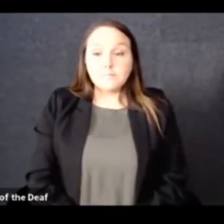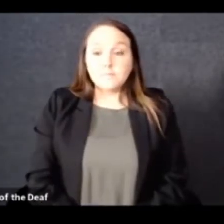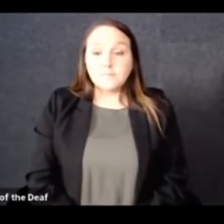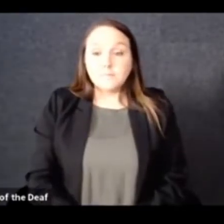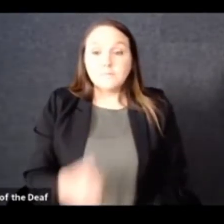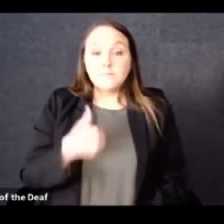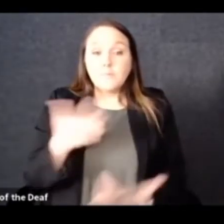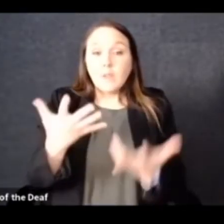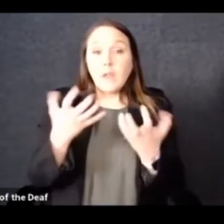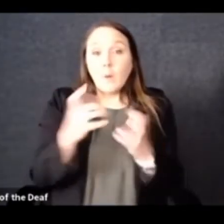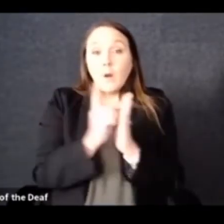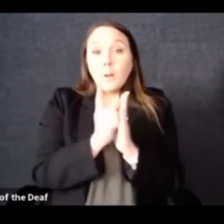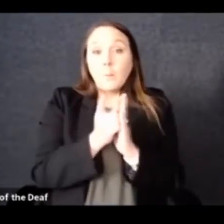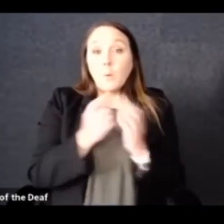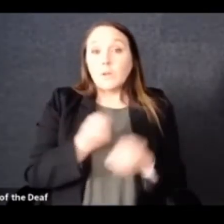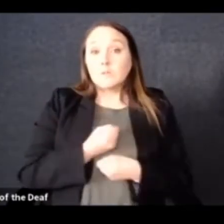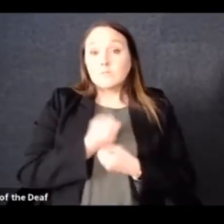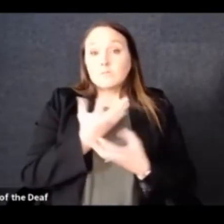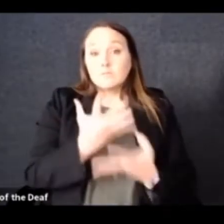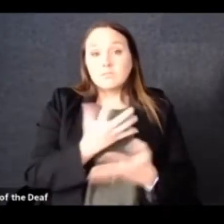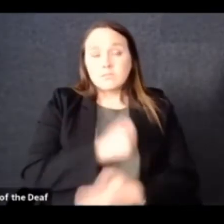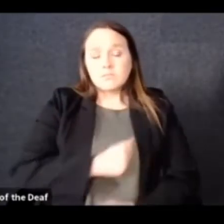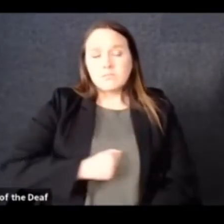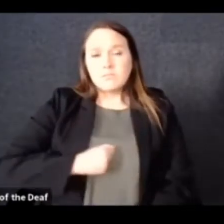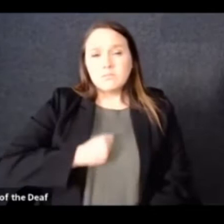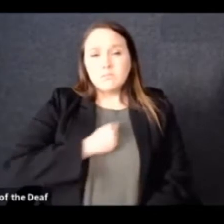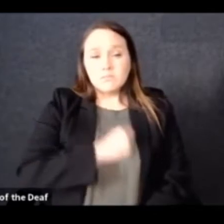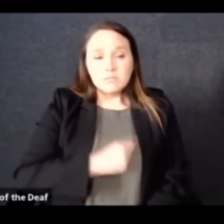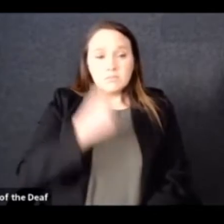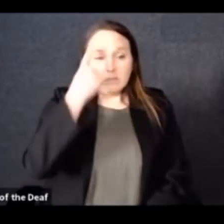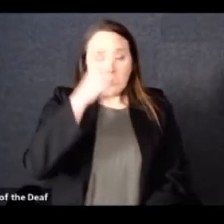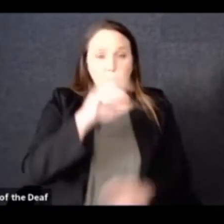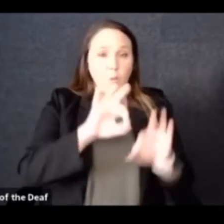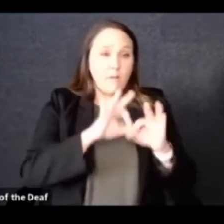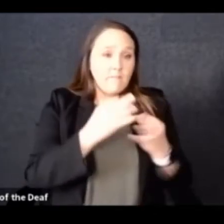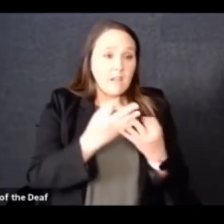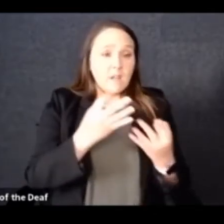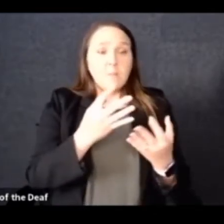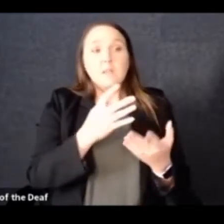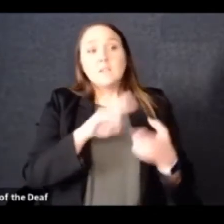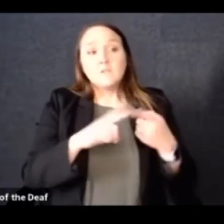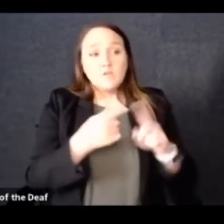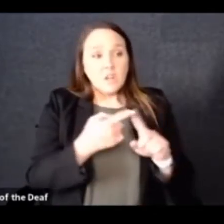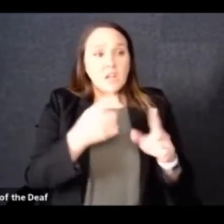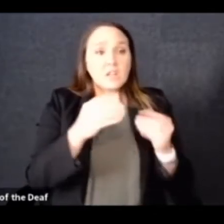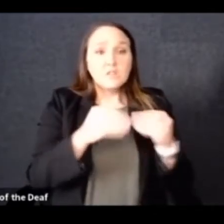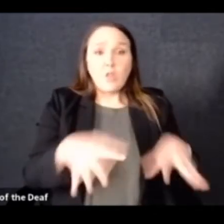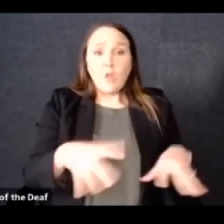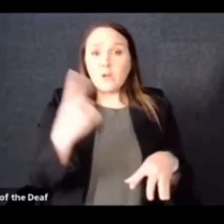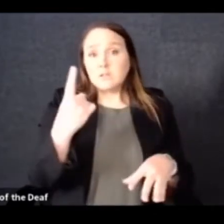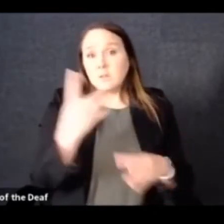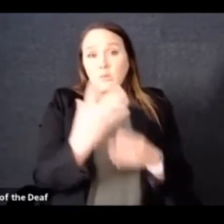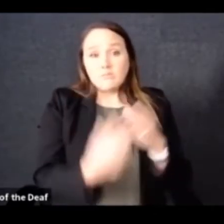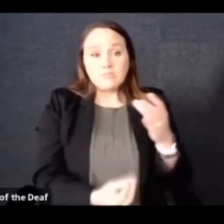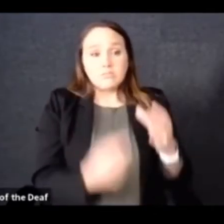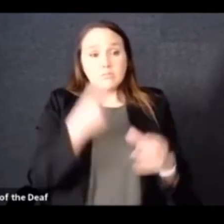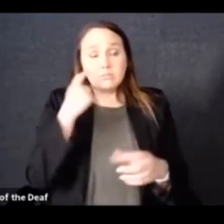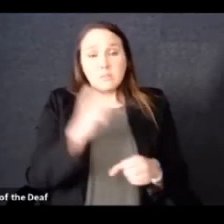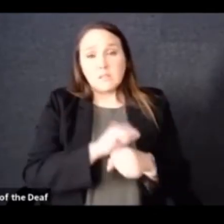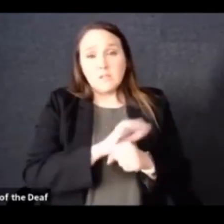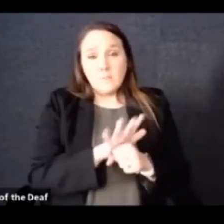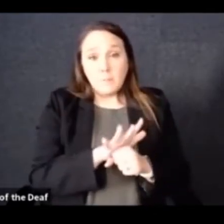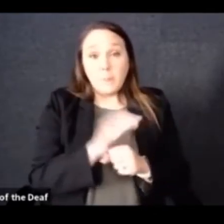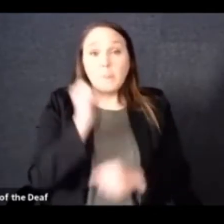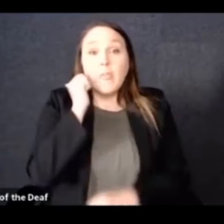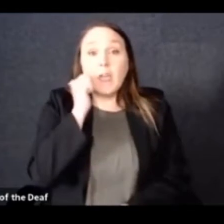I do want to take a moment to express our sympathy for the families and loved ones who've lost someone to COVID-19. Every day,